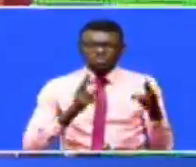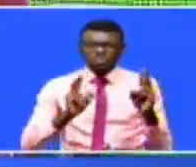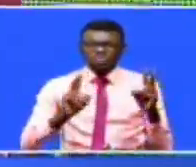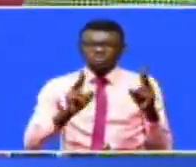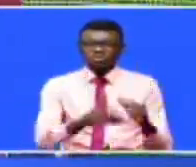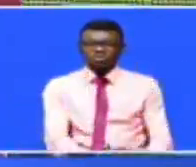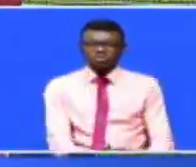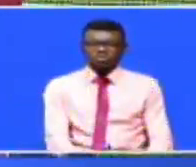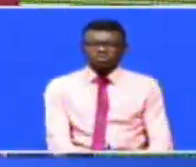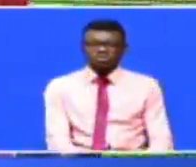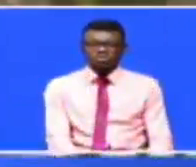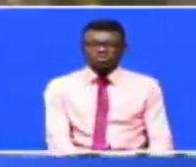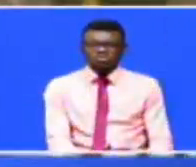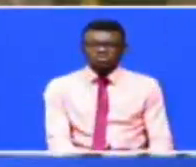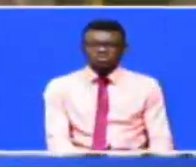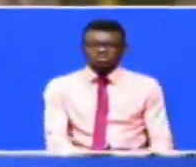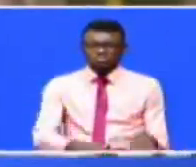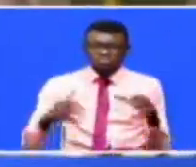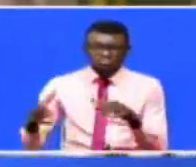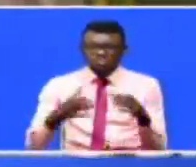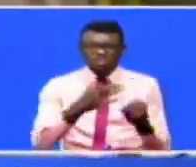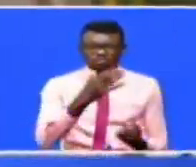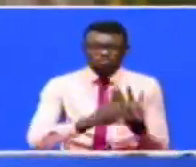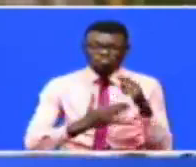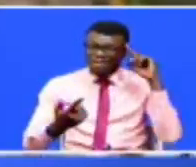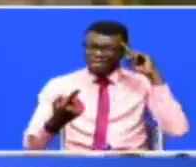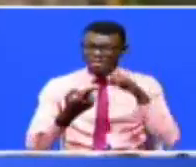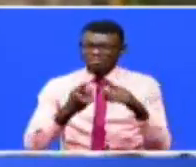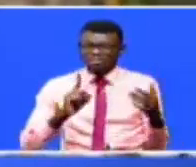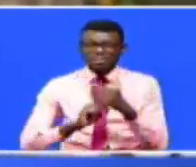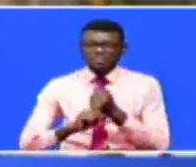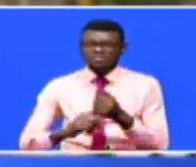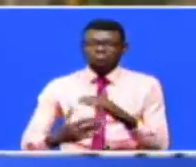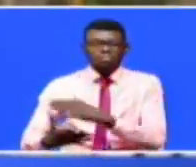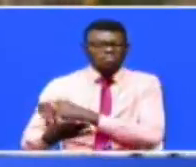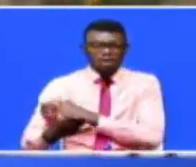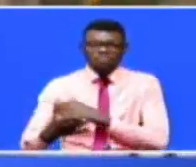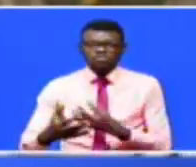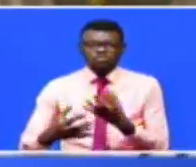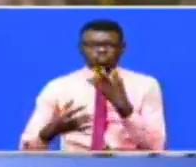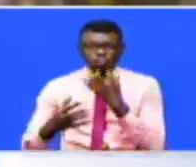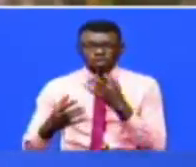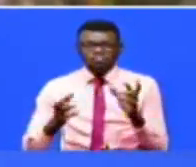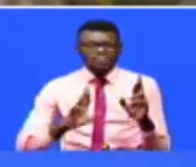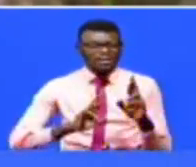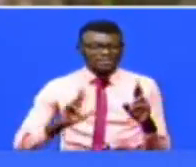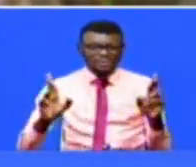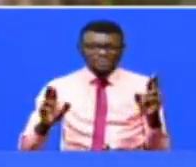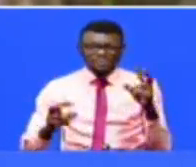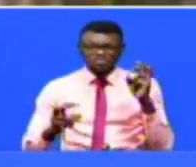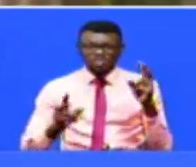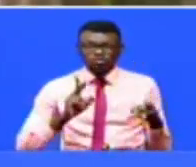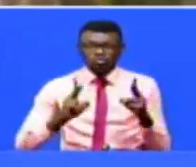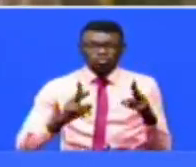All parties are formed to gain political power. As ODM, we are prepared in 2022 to